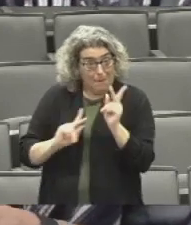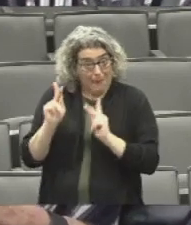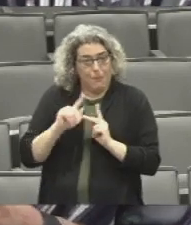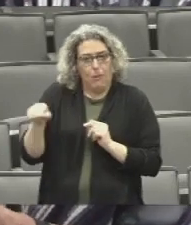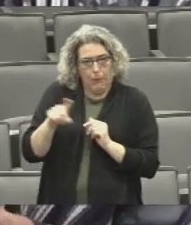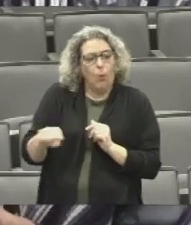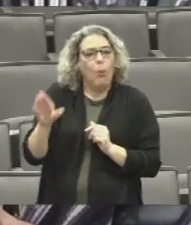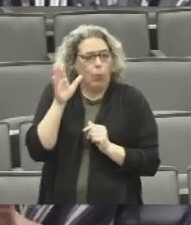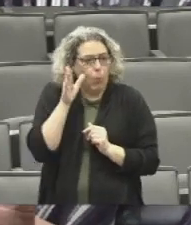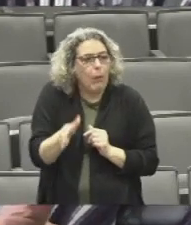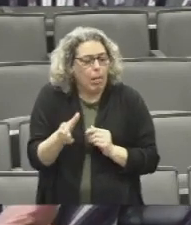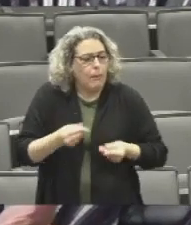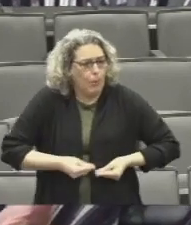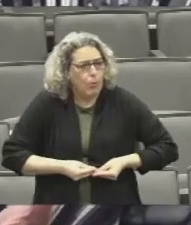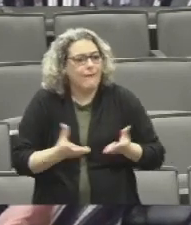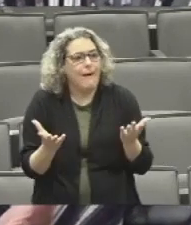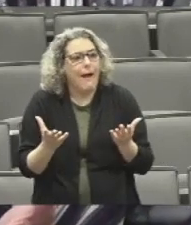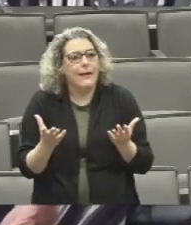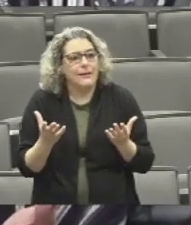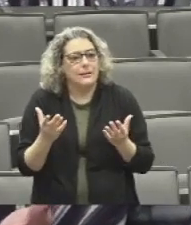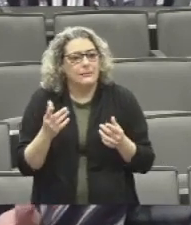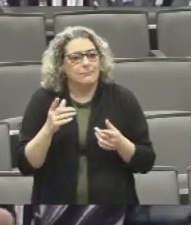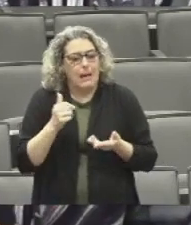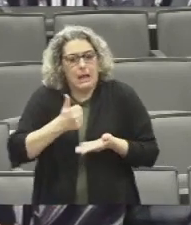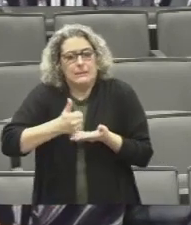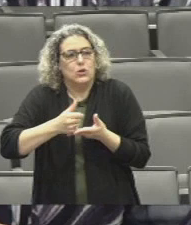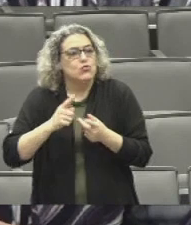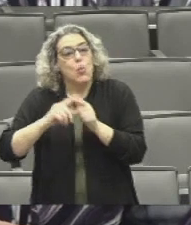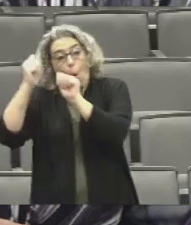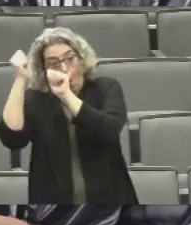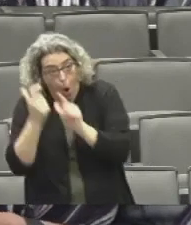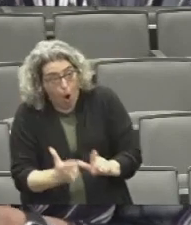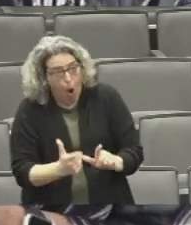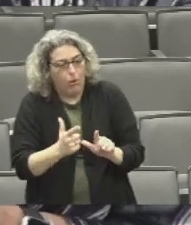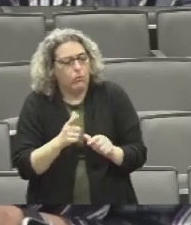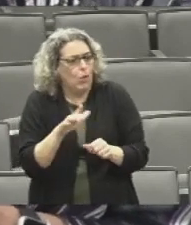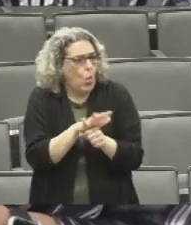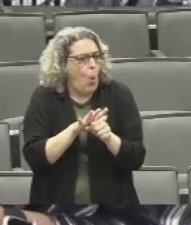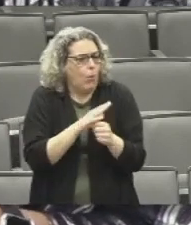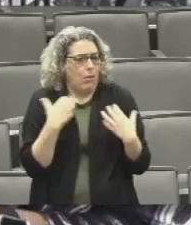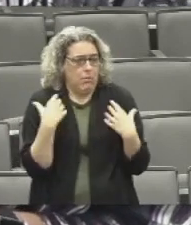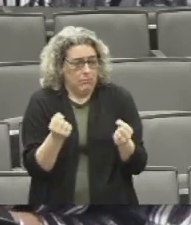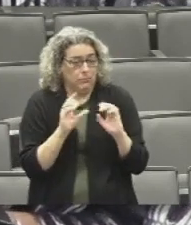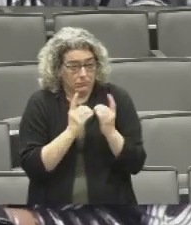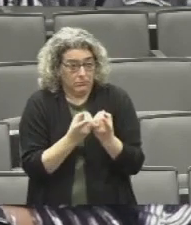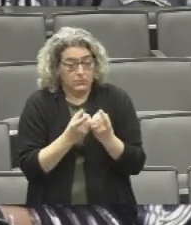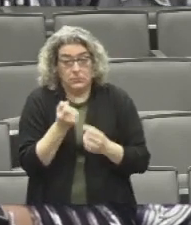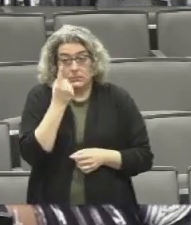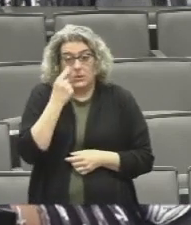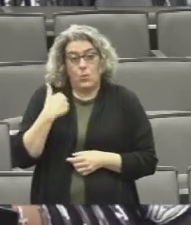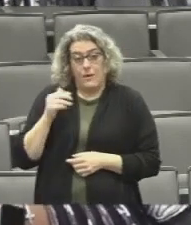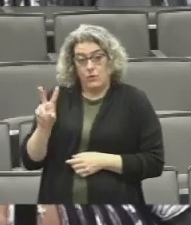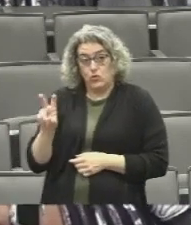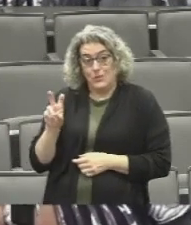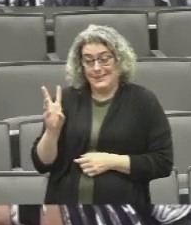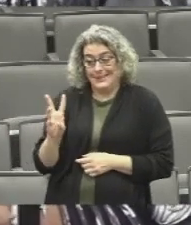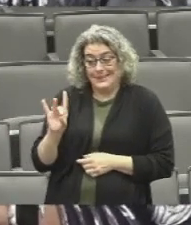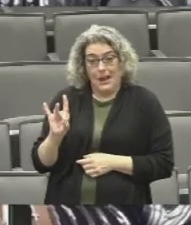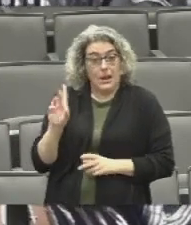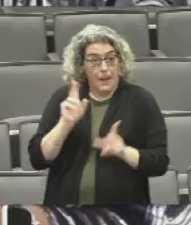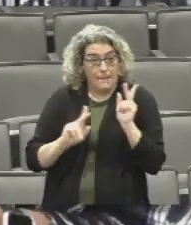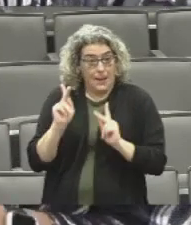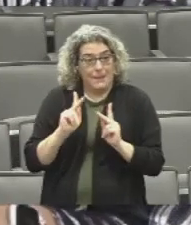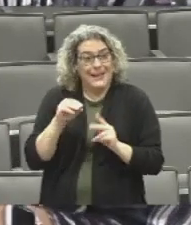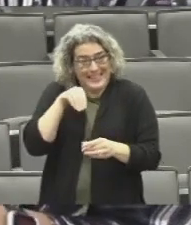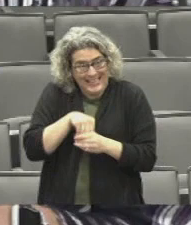would be provided as assistance to all local health departments. They have about 268 individuals in